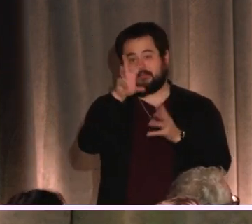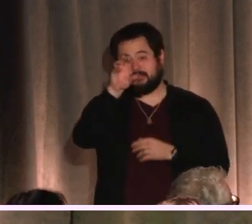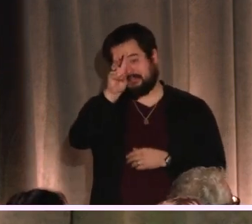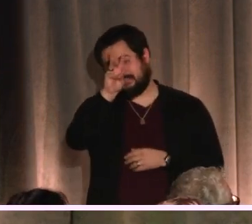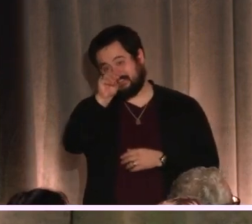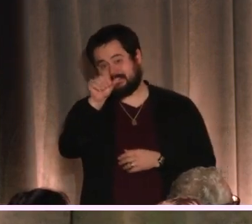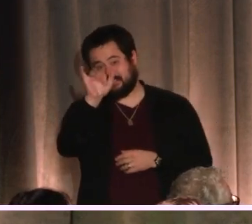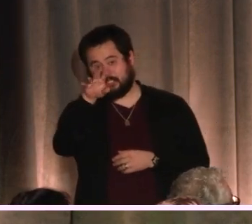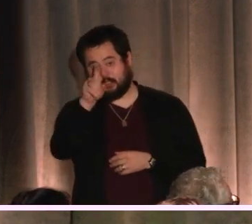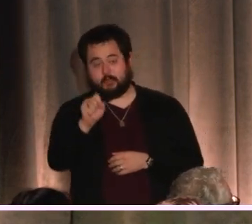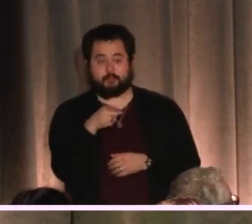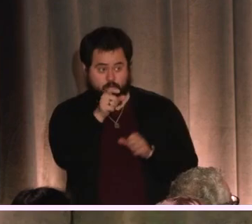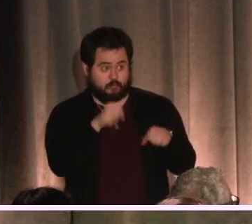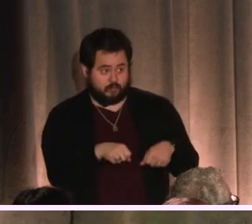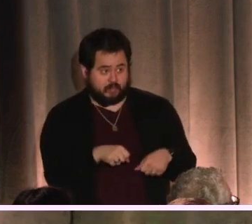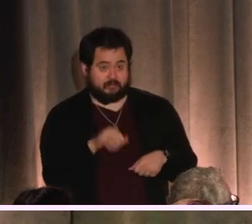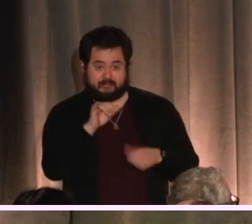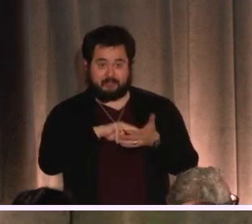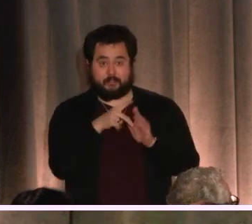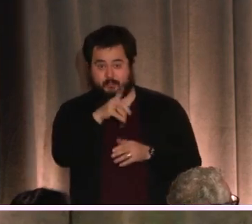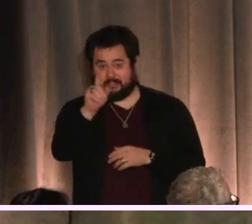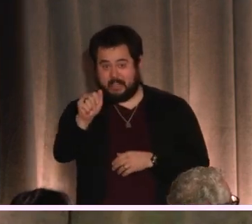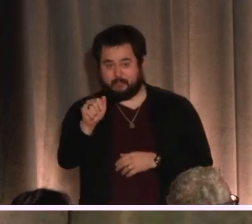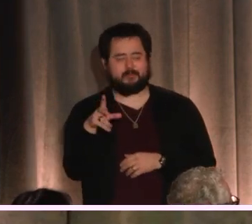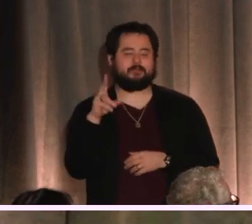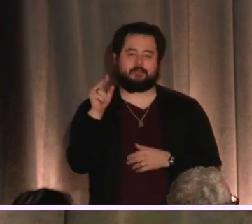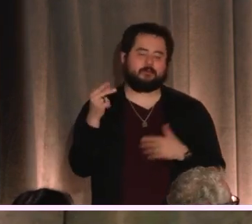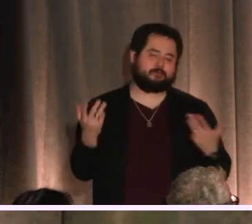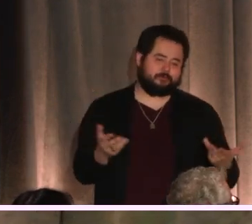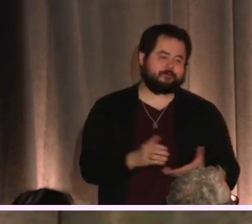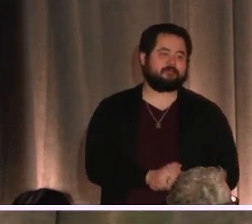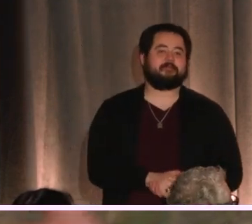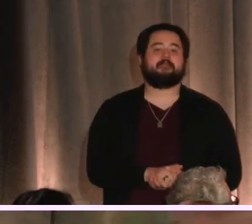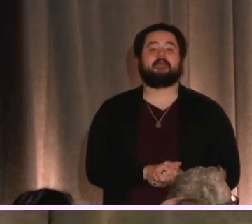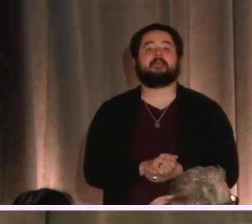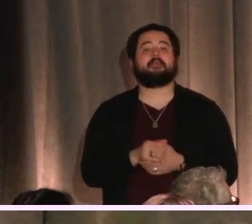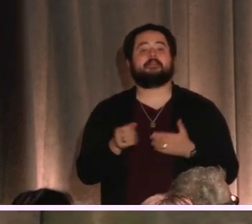Does that make you disabled? Okay. So